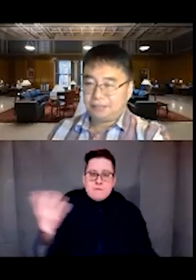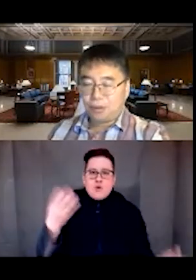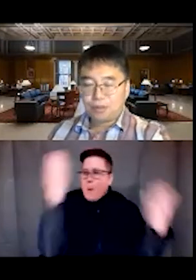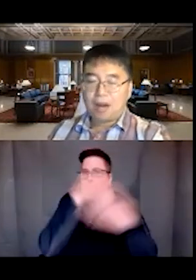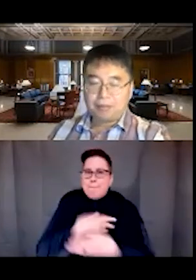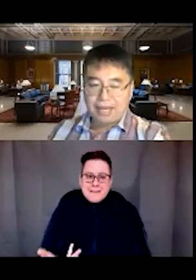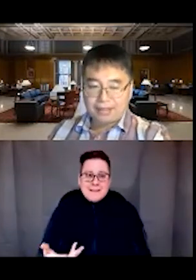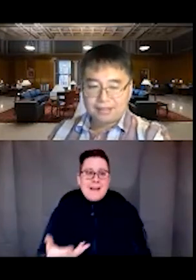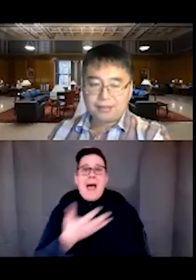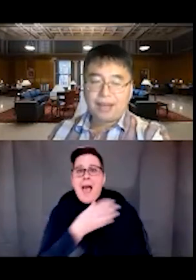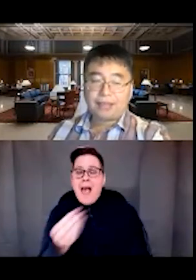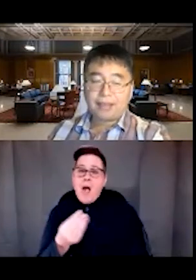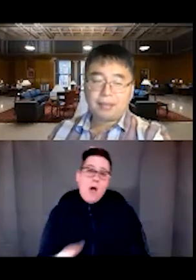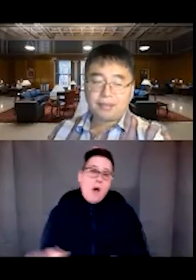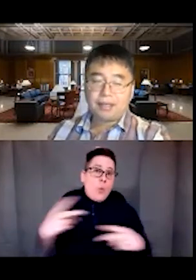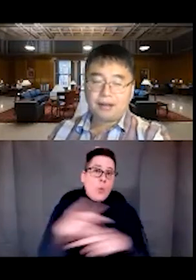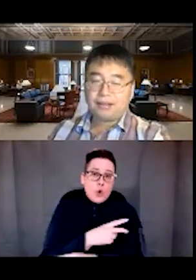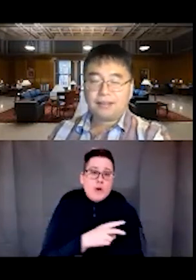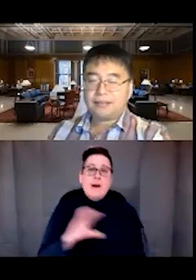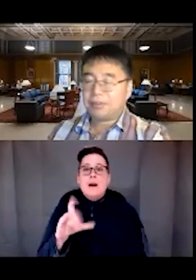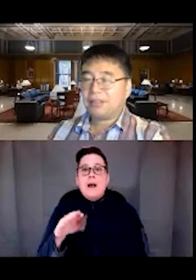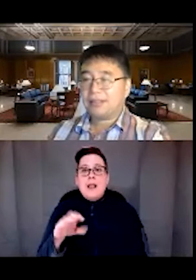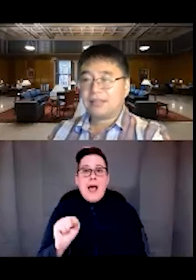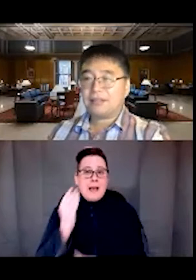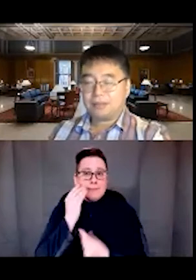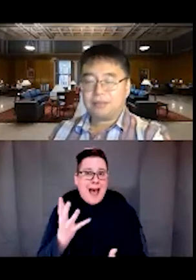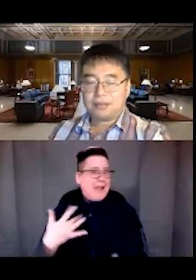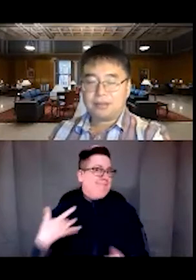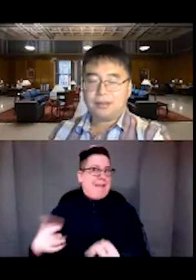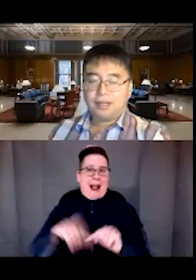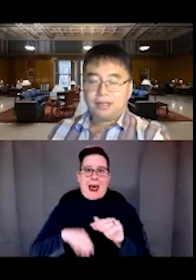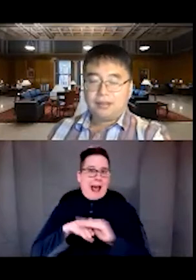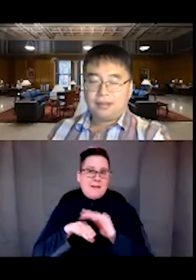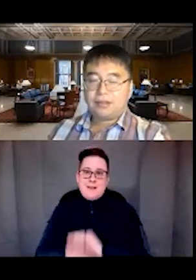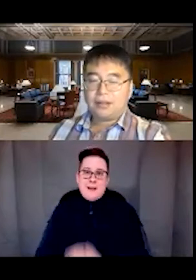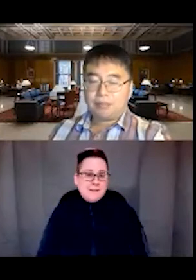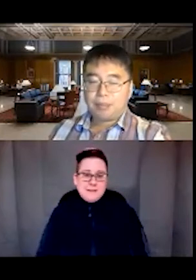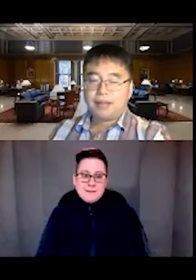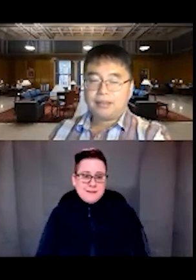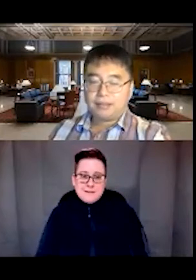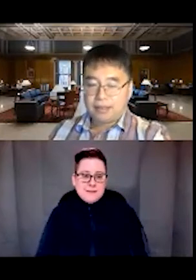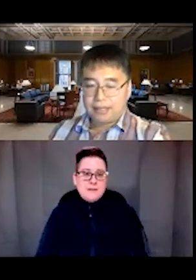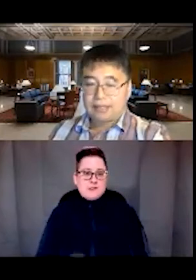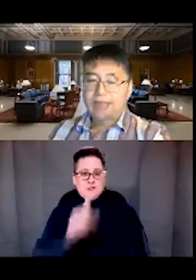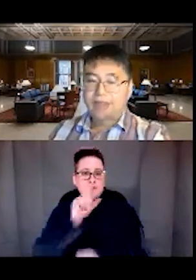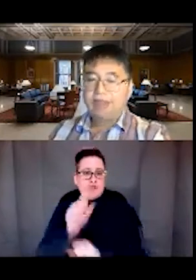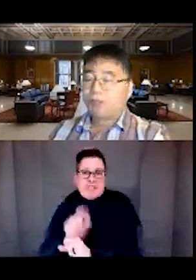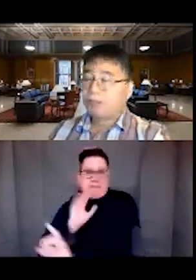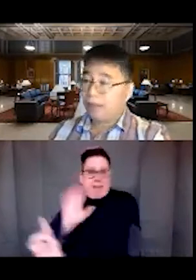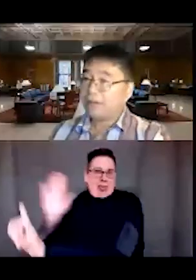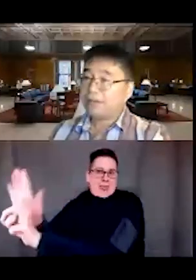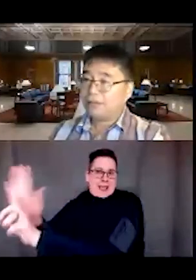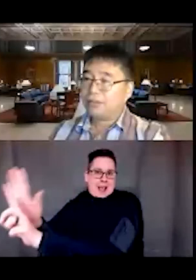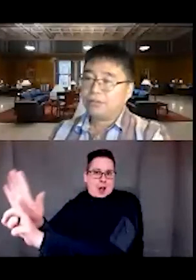And more problematic is the fact that claims data are not typically accessible, right? So these are proprietary data belonging